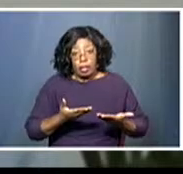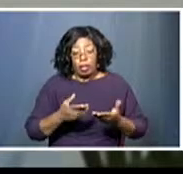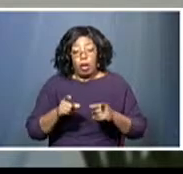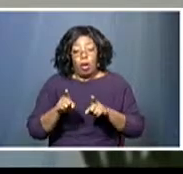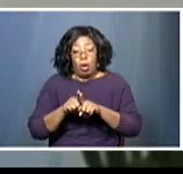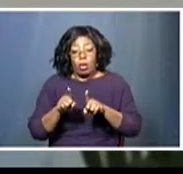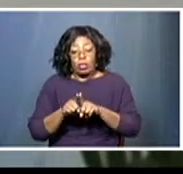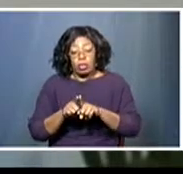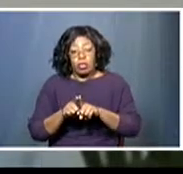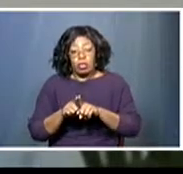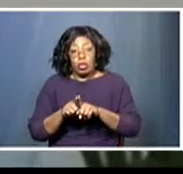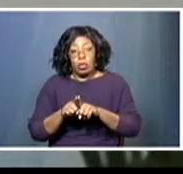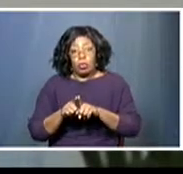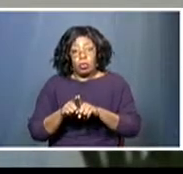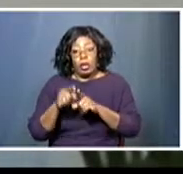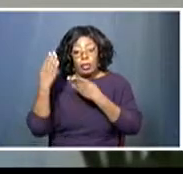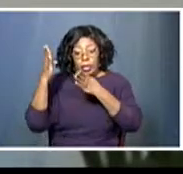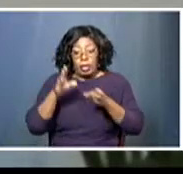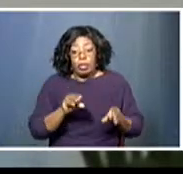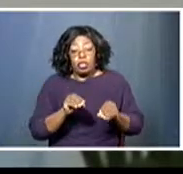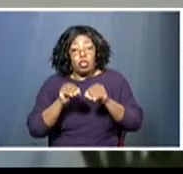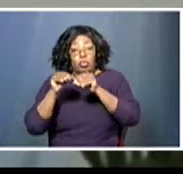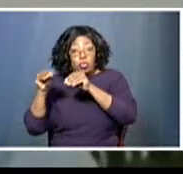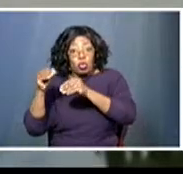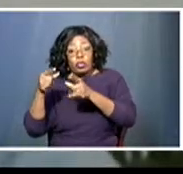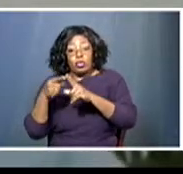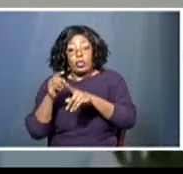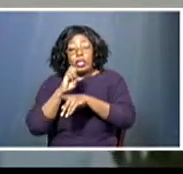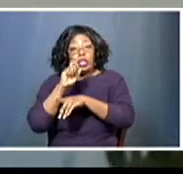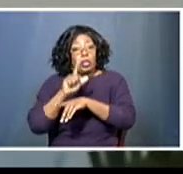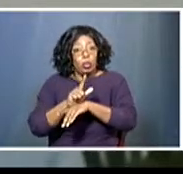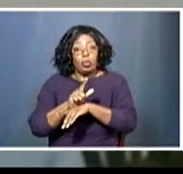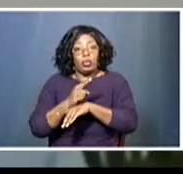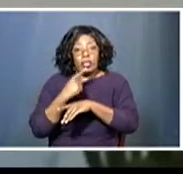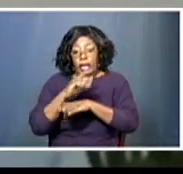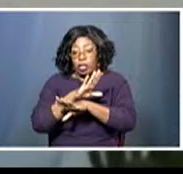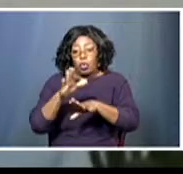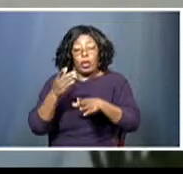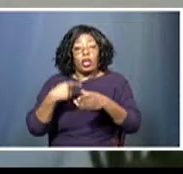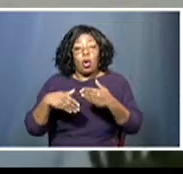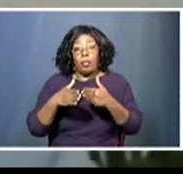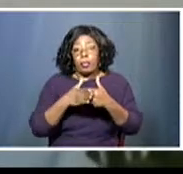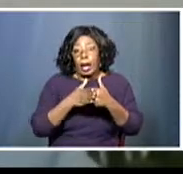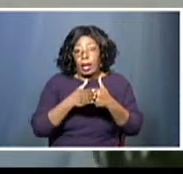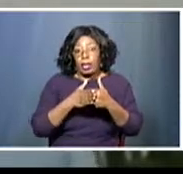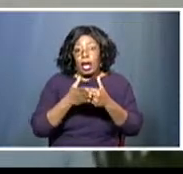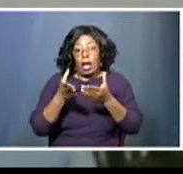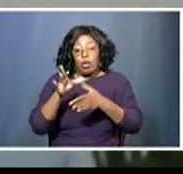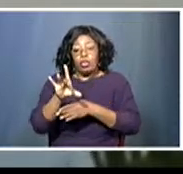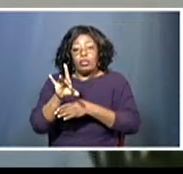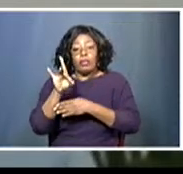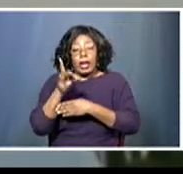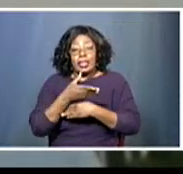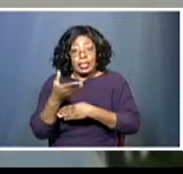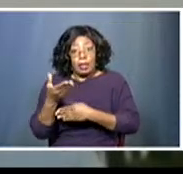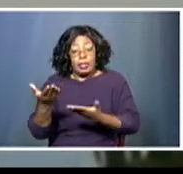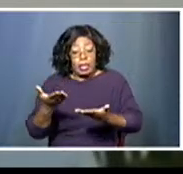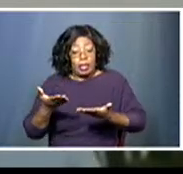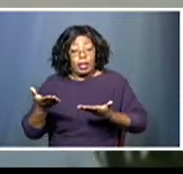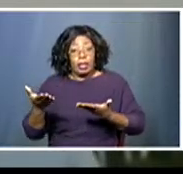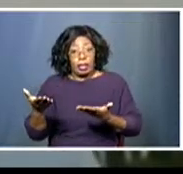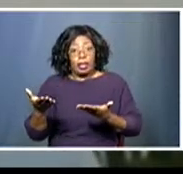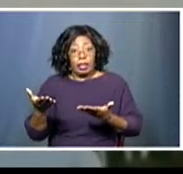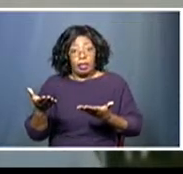seeing Nasubians move to Eleuthero and say, I don't want to go back. I want to find something here. I want to